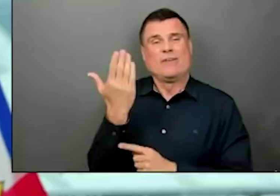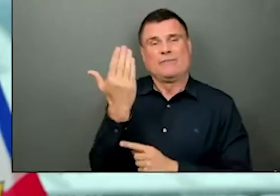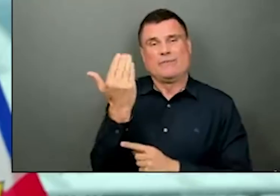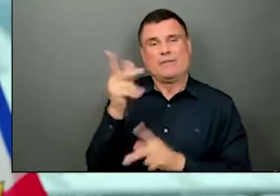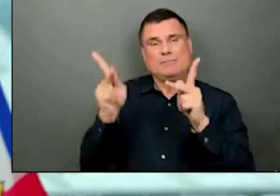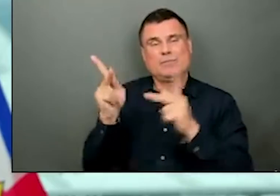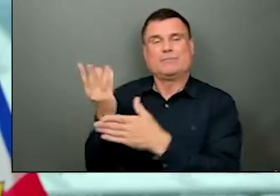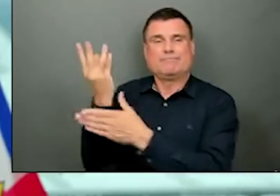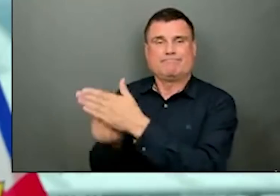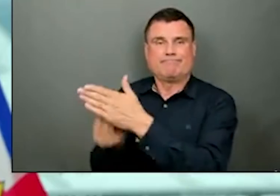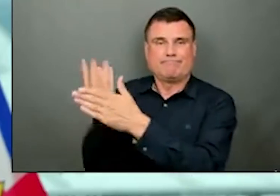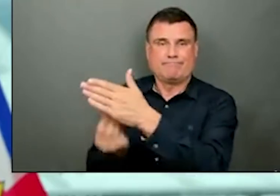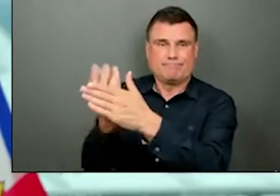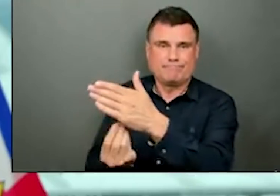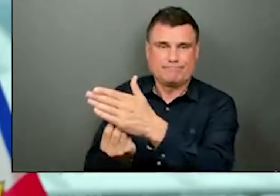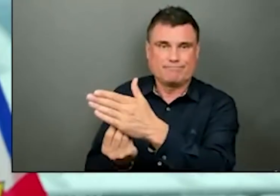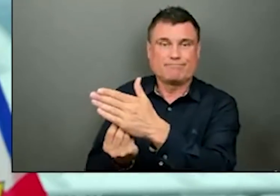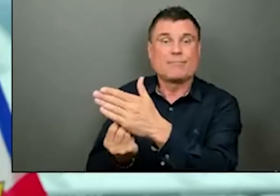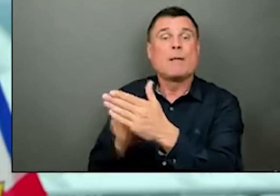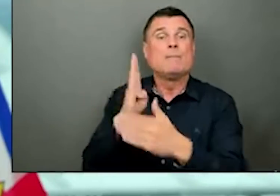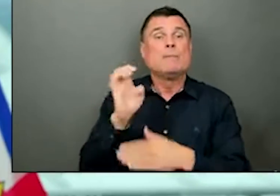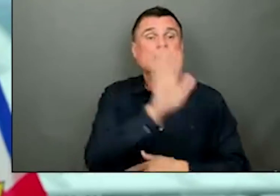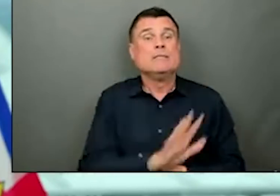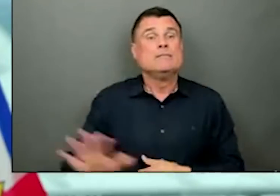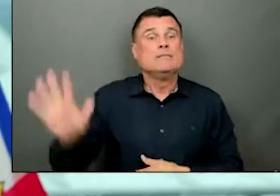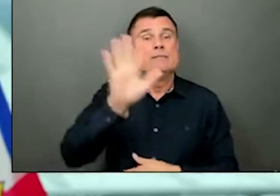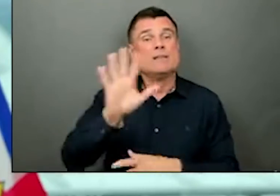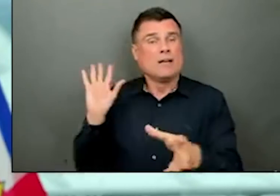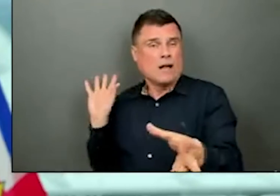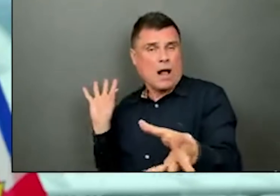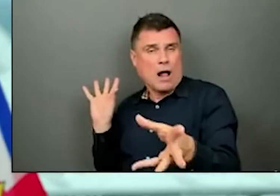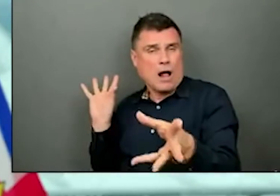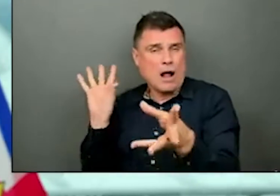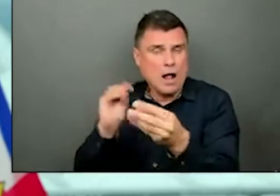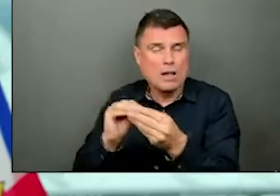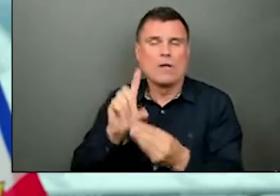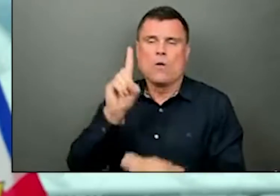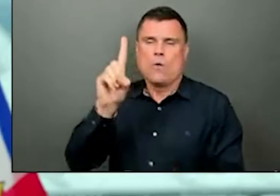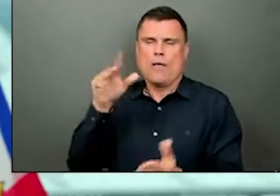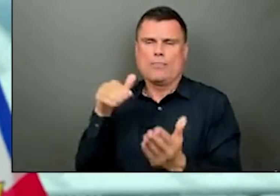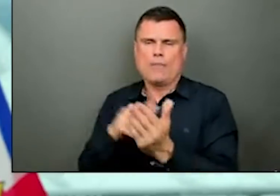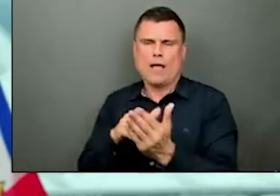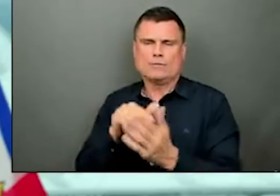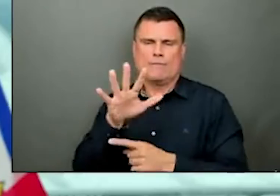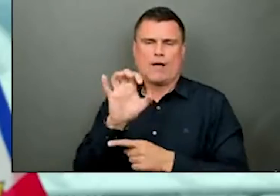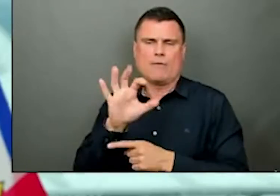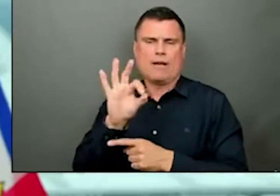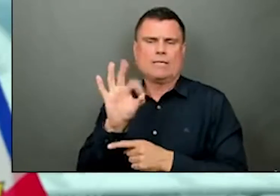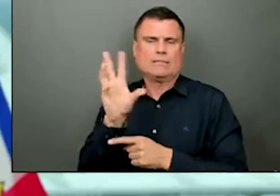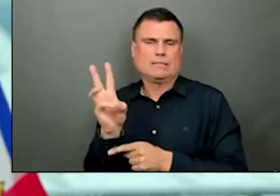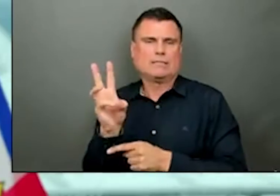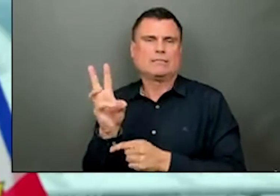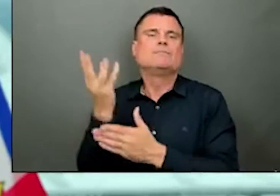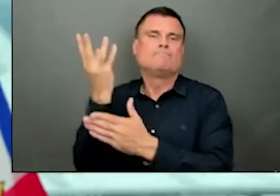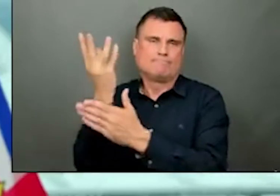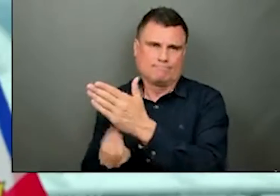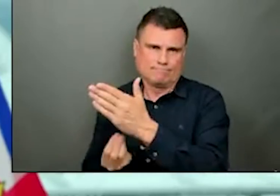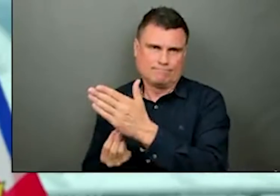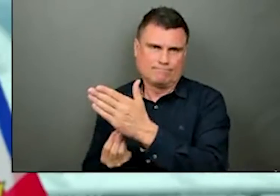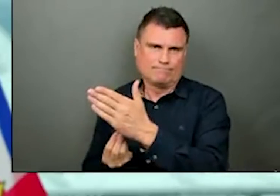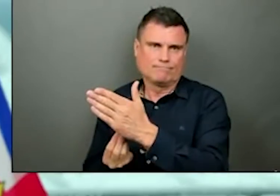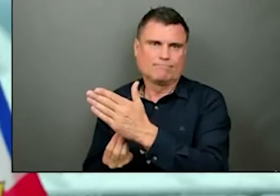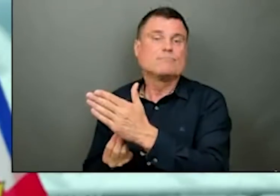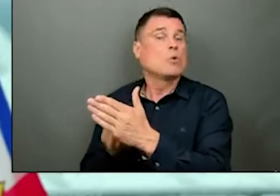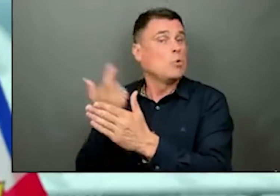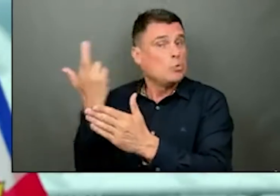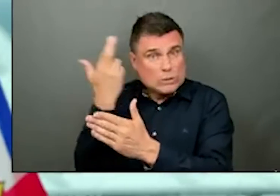1,596. As always, our condolences and our thoughts are with the families who've lost a loved one over this past